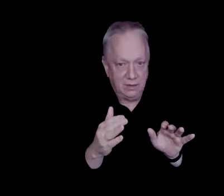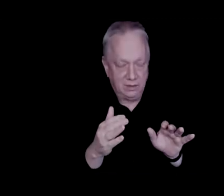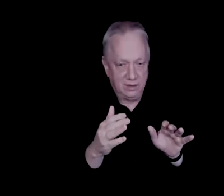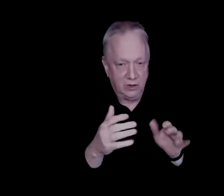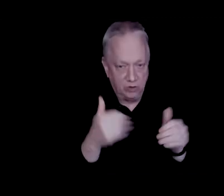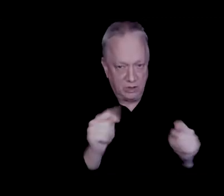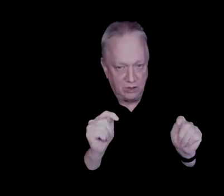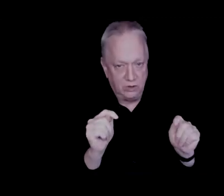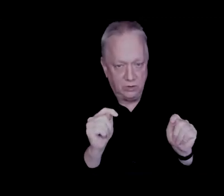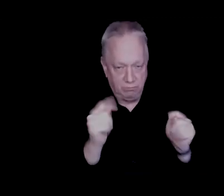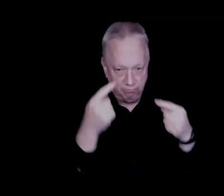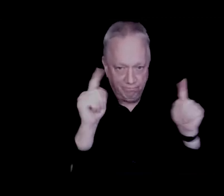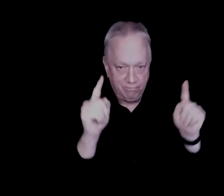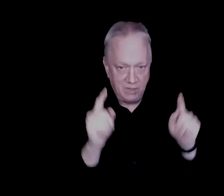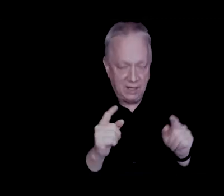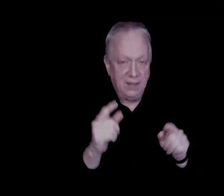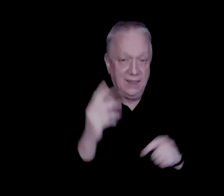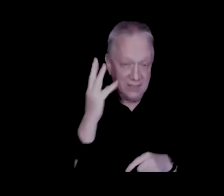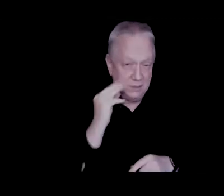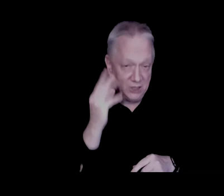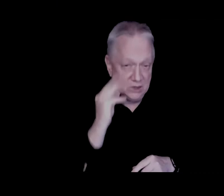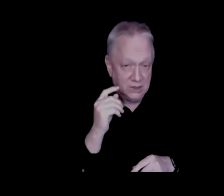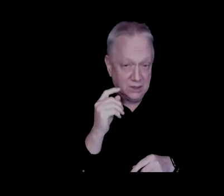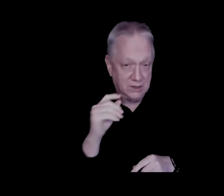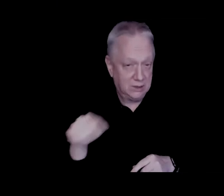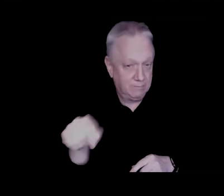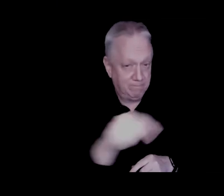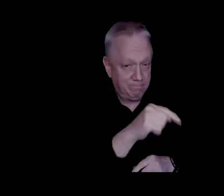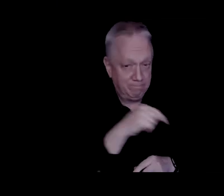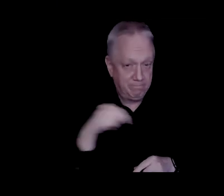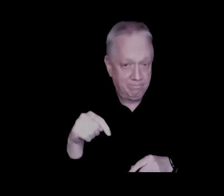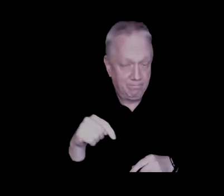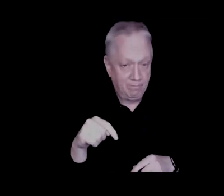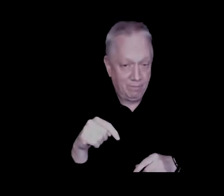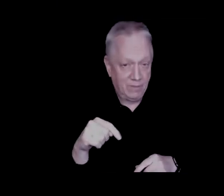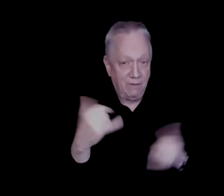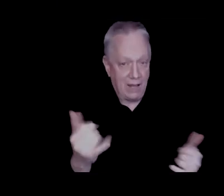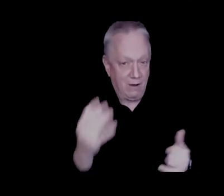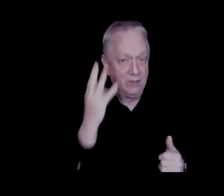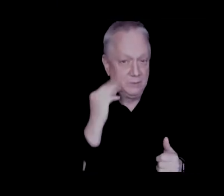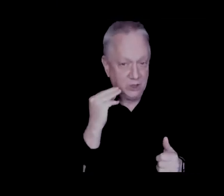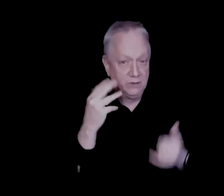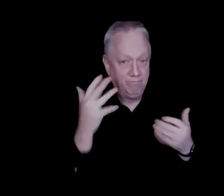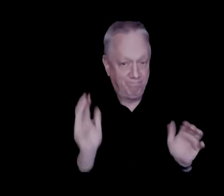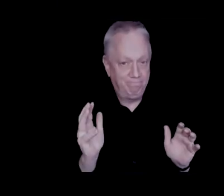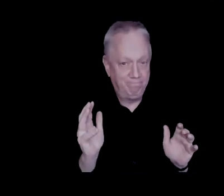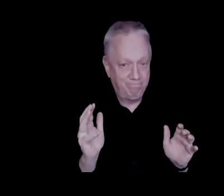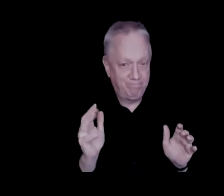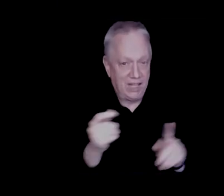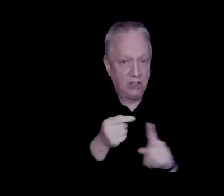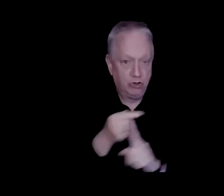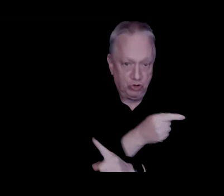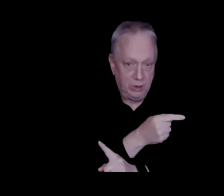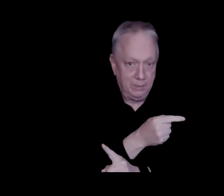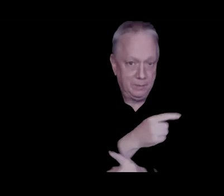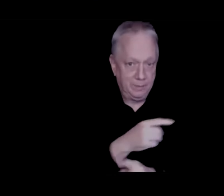And the experiences, you see, they had now an experience of the extremism.